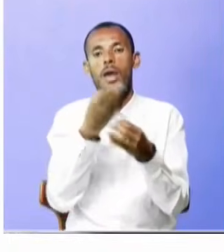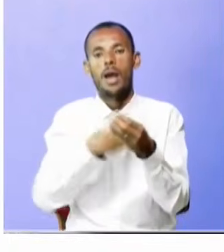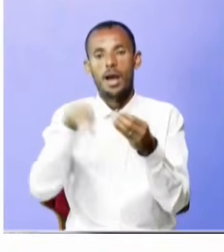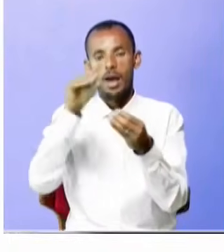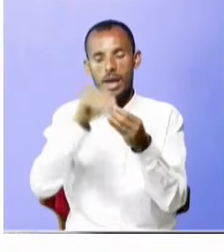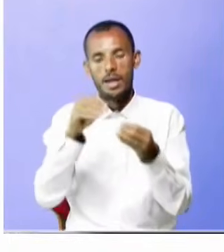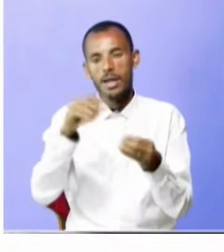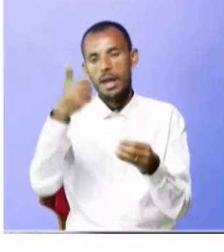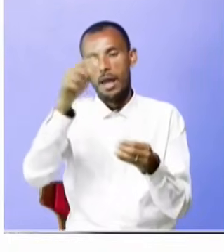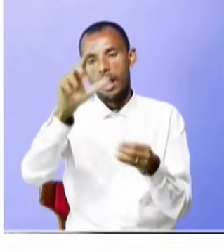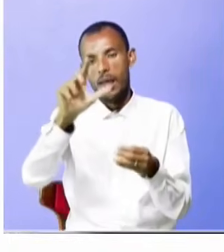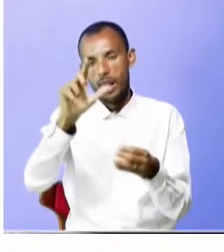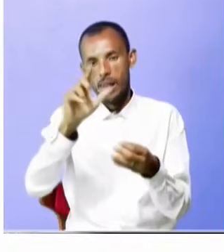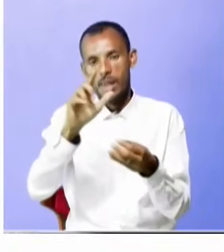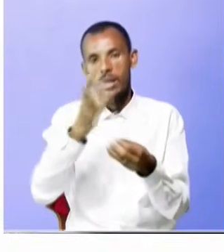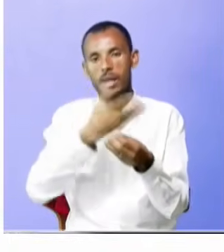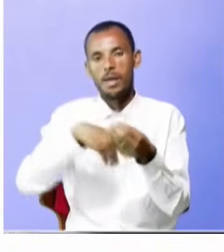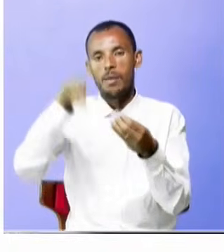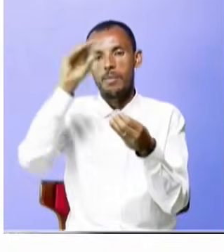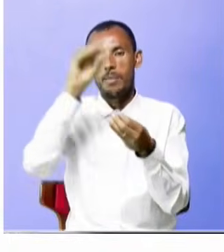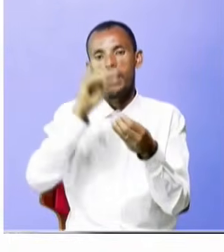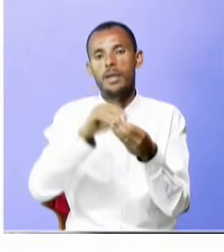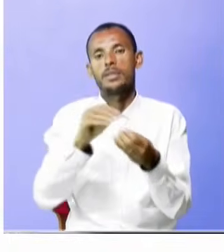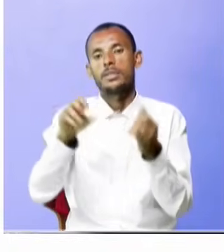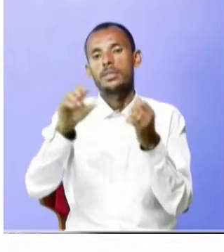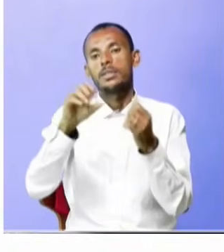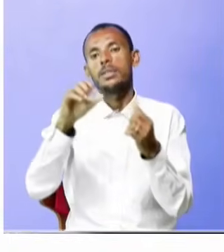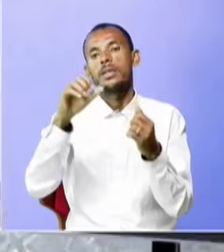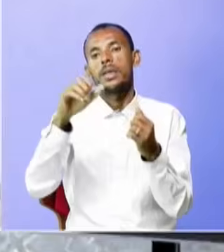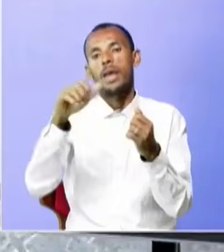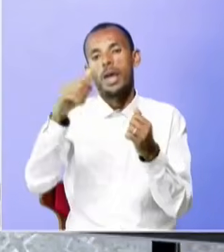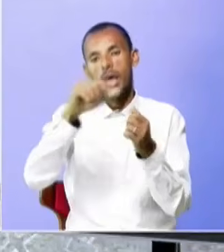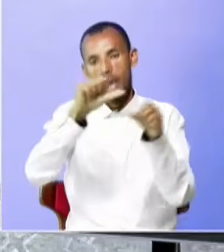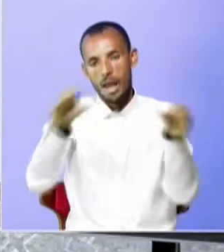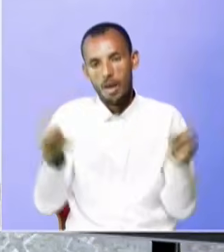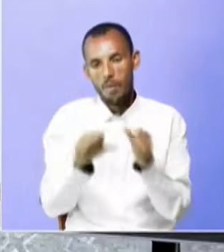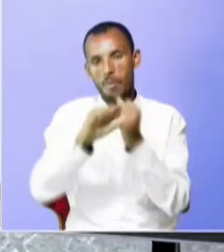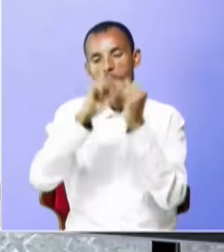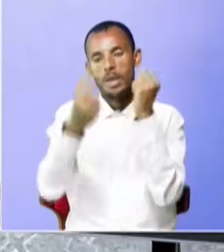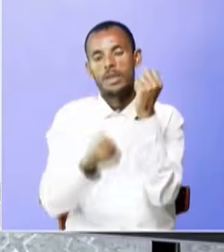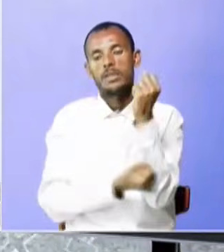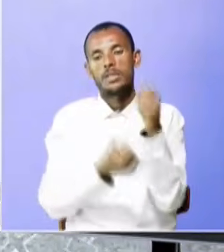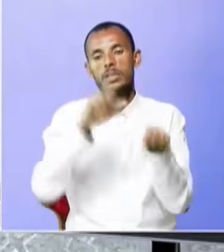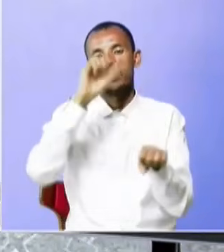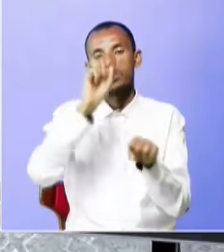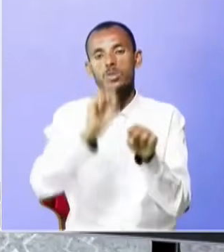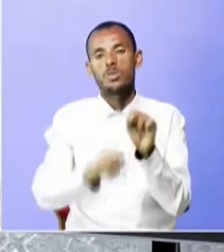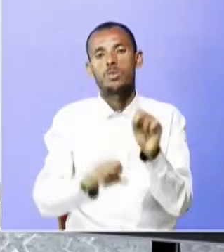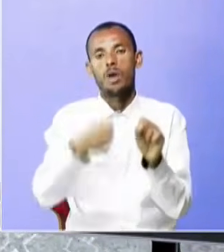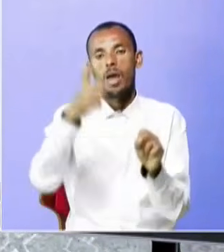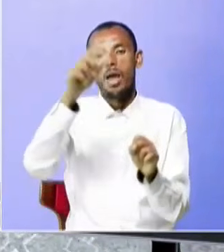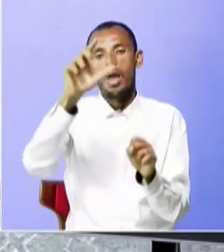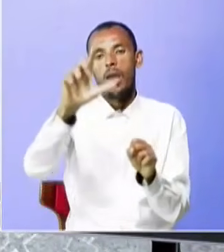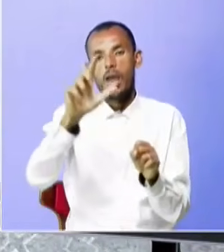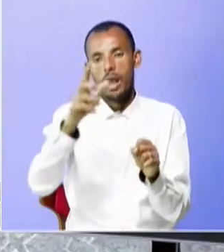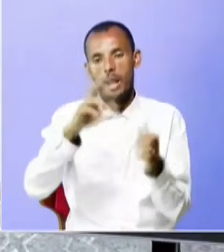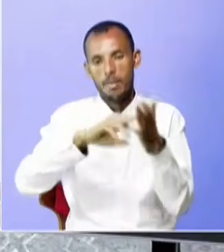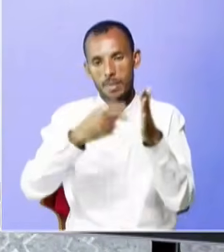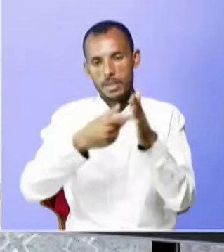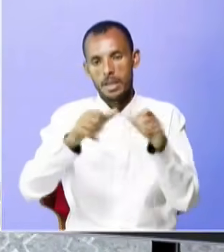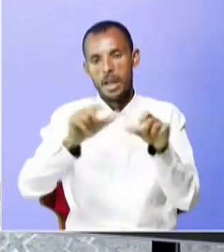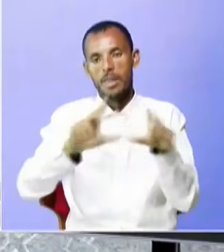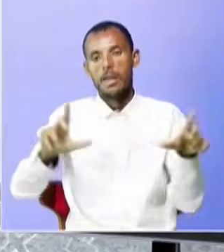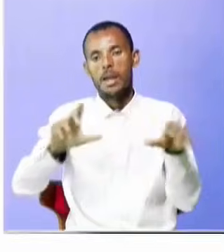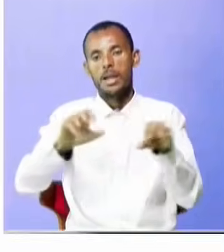surface area plus area of base. Okay, so AL, or the lateral